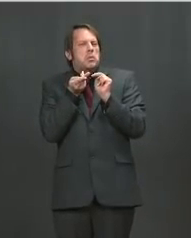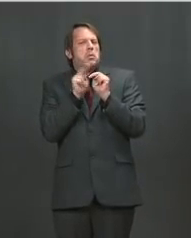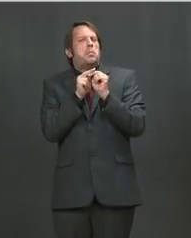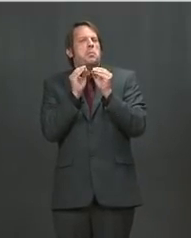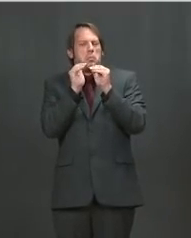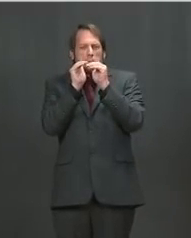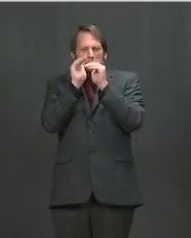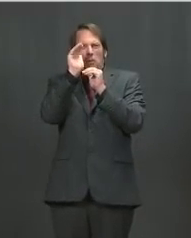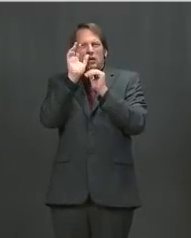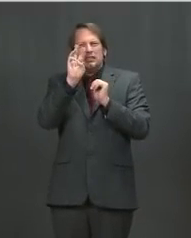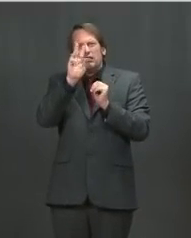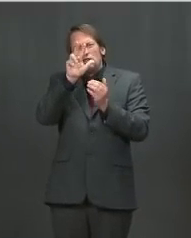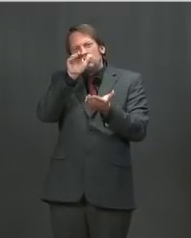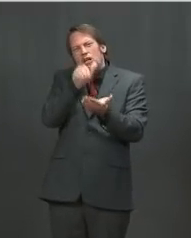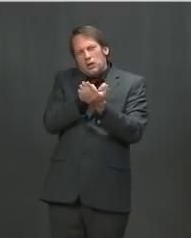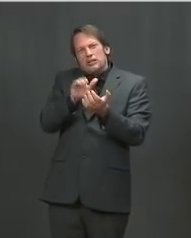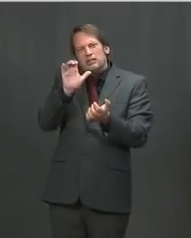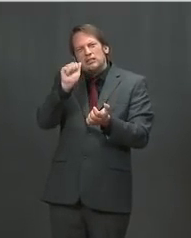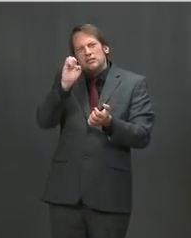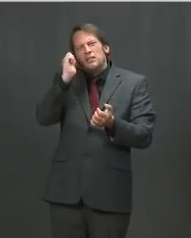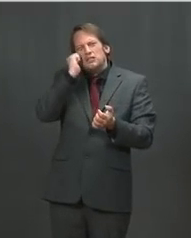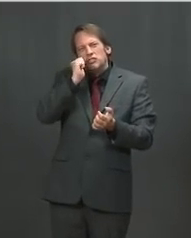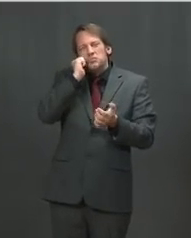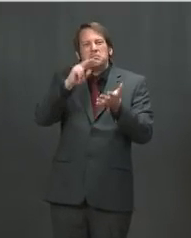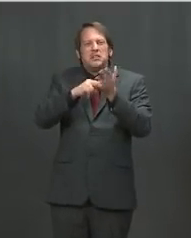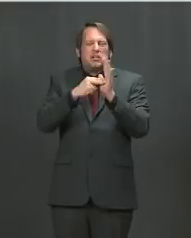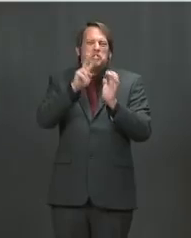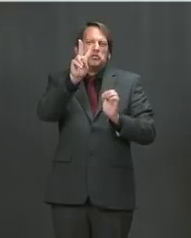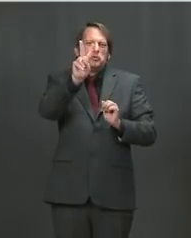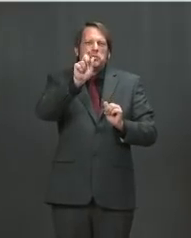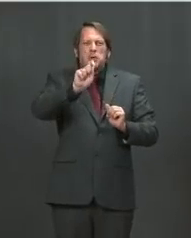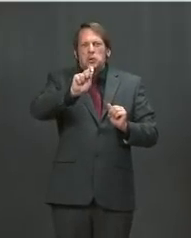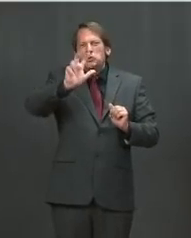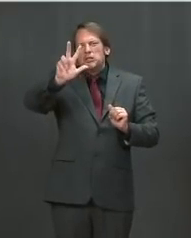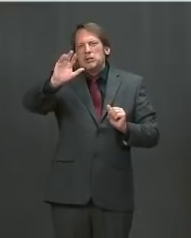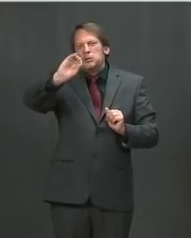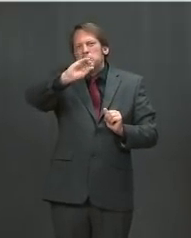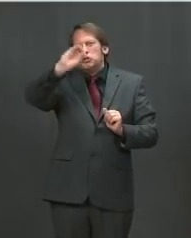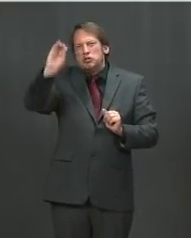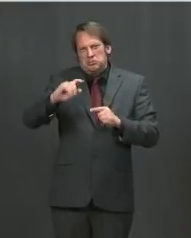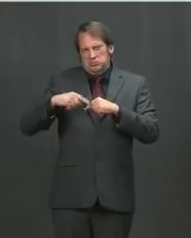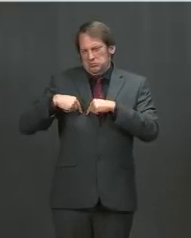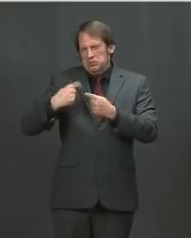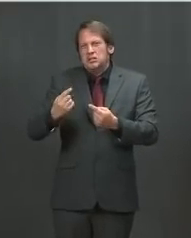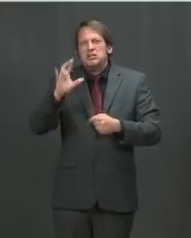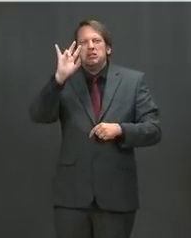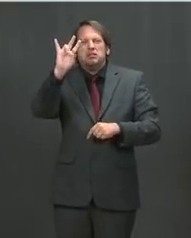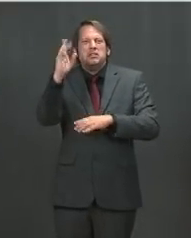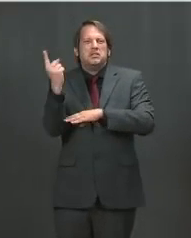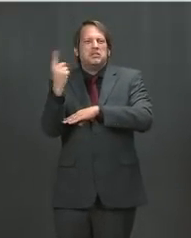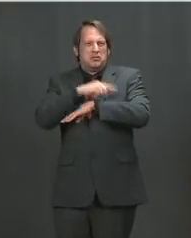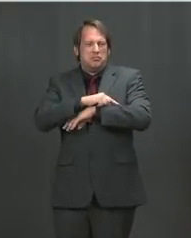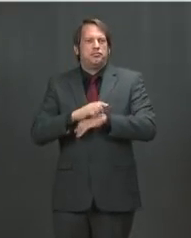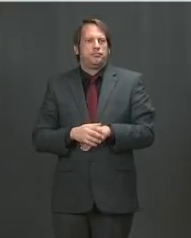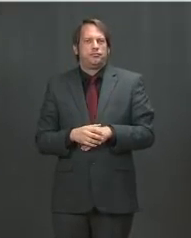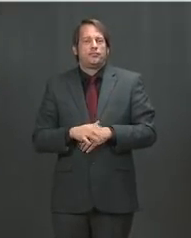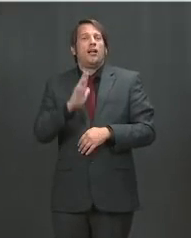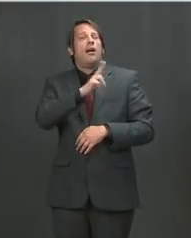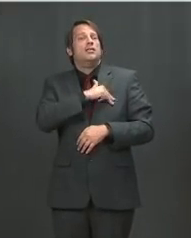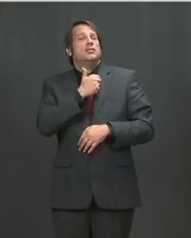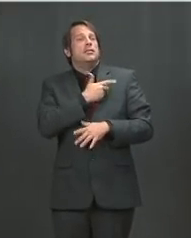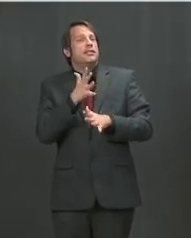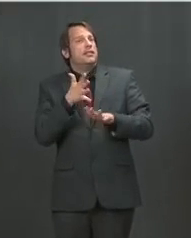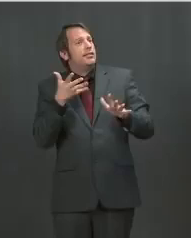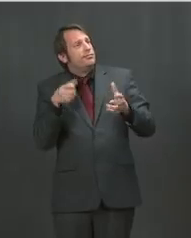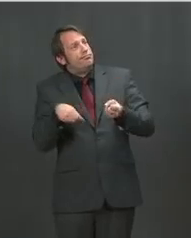is up approximately 2.3% compared to the prior 7-day average. Hospital admissions also continue to increase.